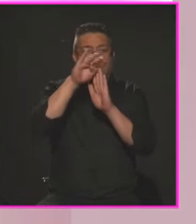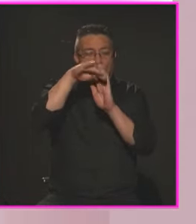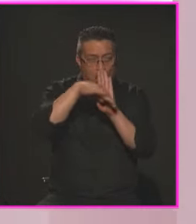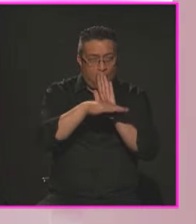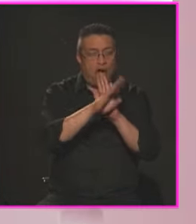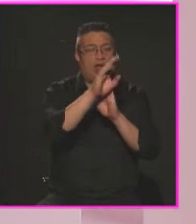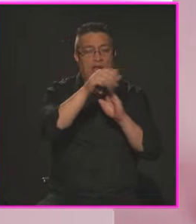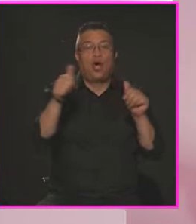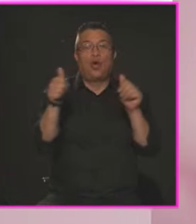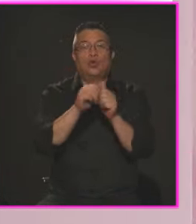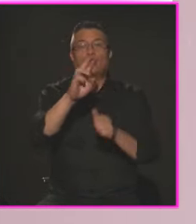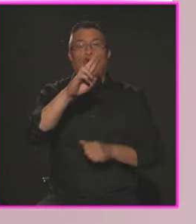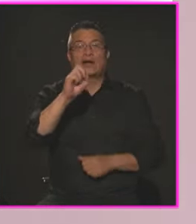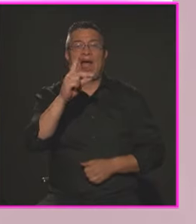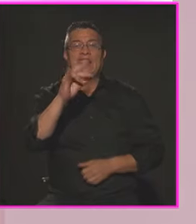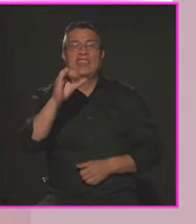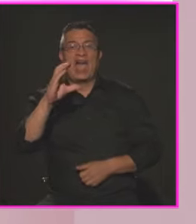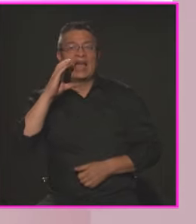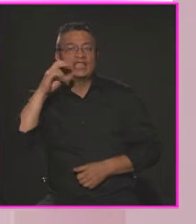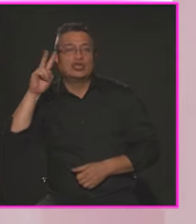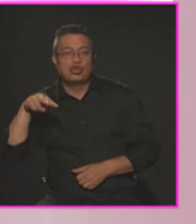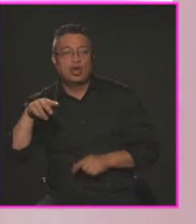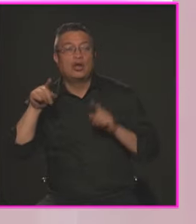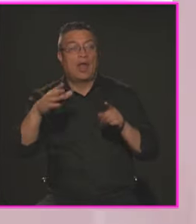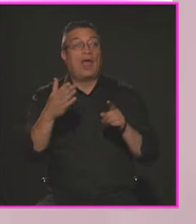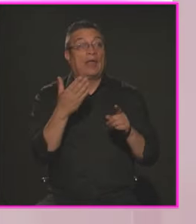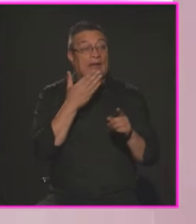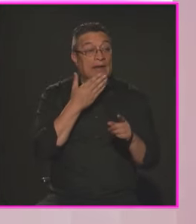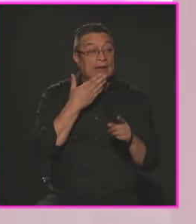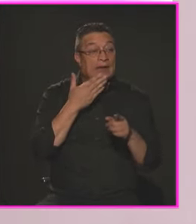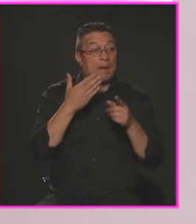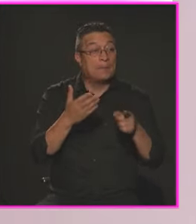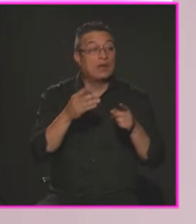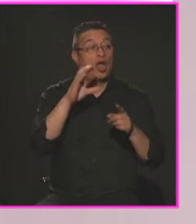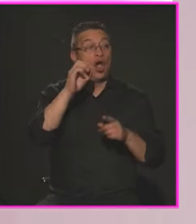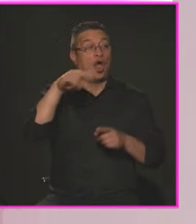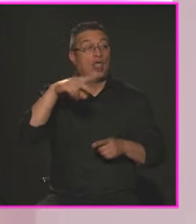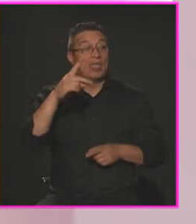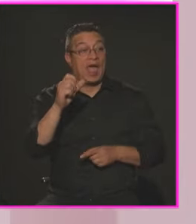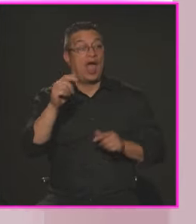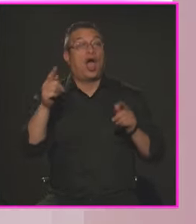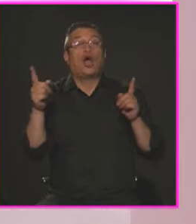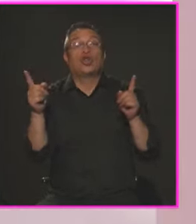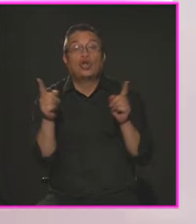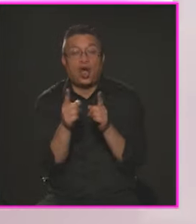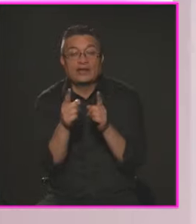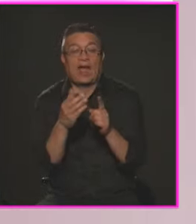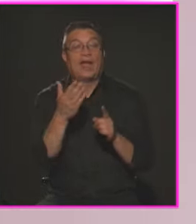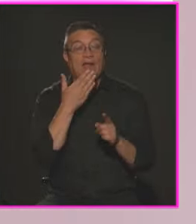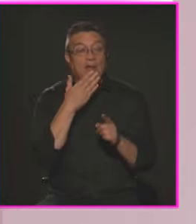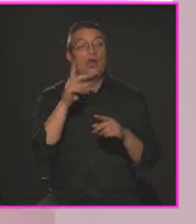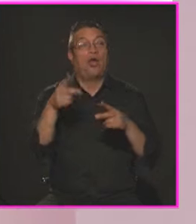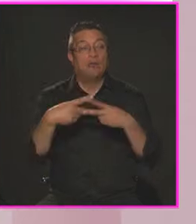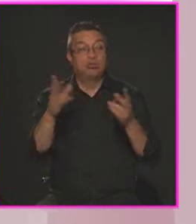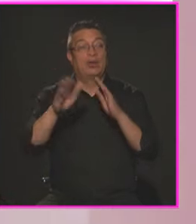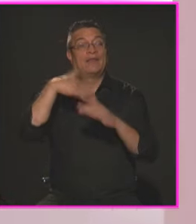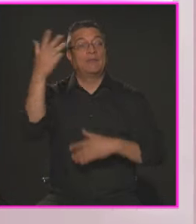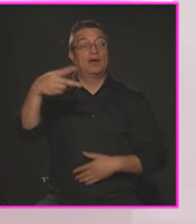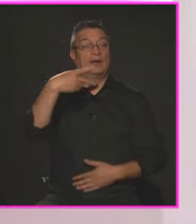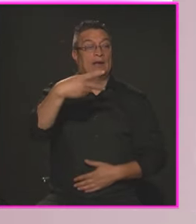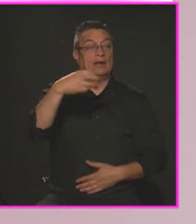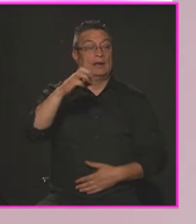short wavelengths ultraviolet radiation. And these radiations were discovered 1 and 2 decades later by Hertz for the long wavelength